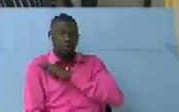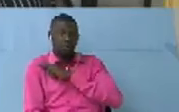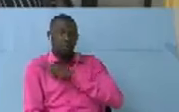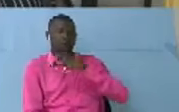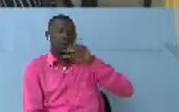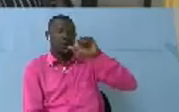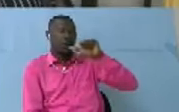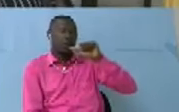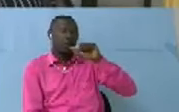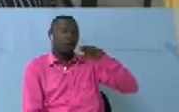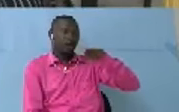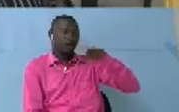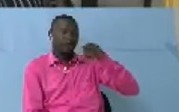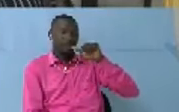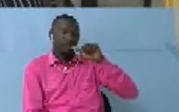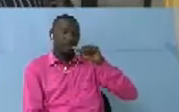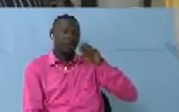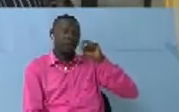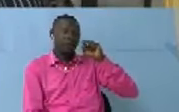over to my brother, Ama Sane.